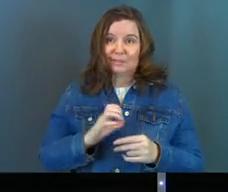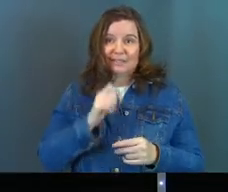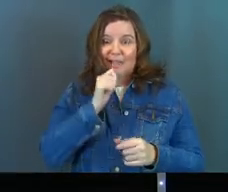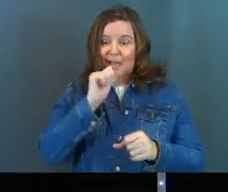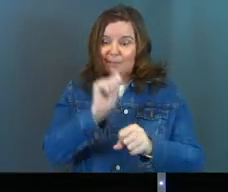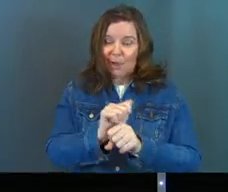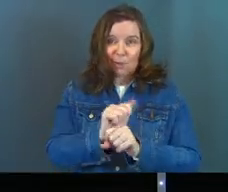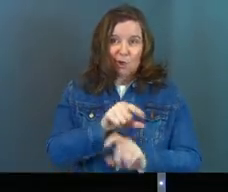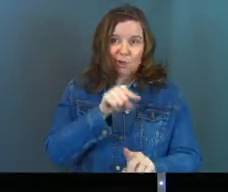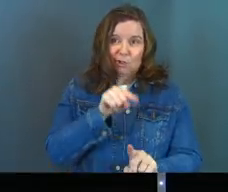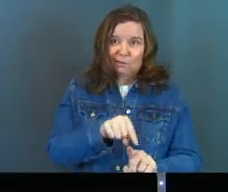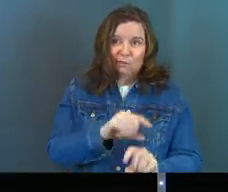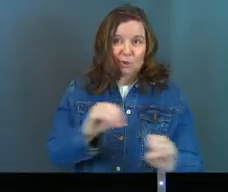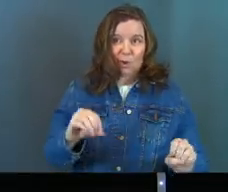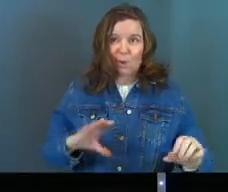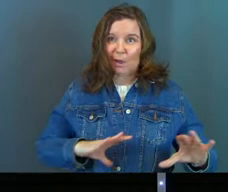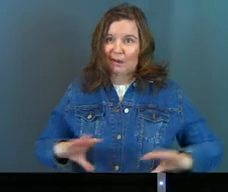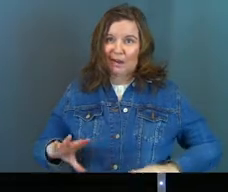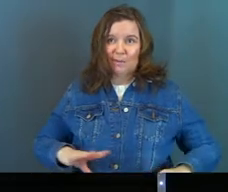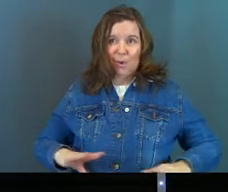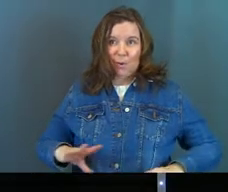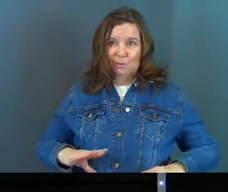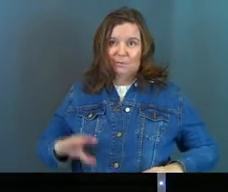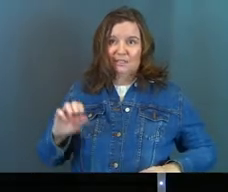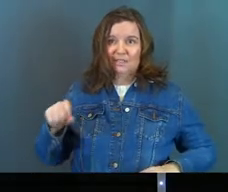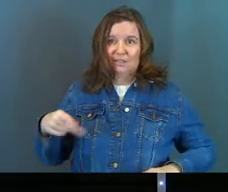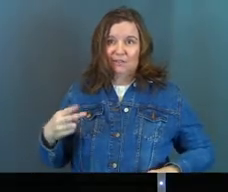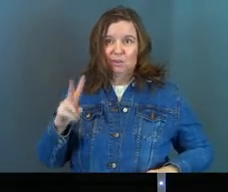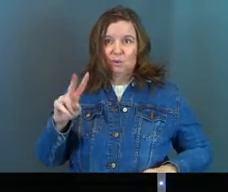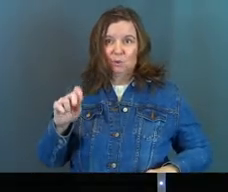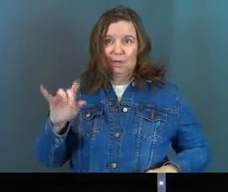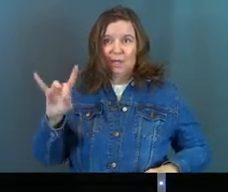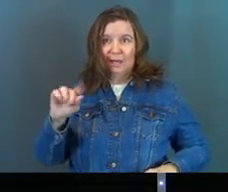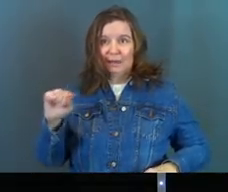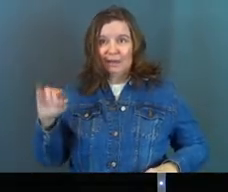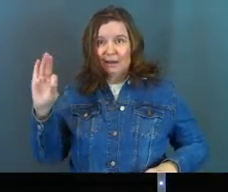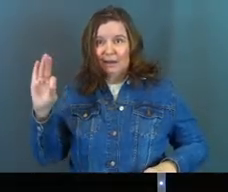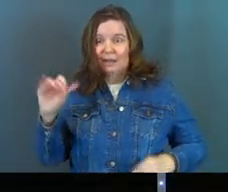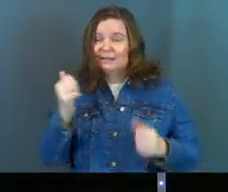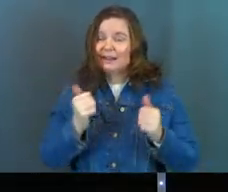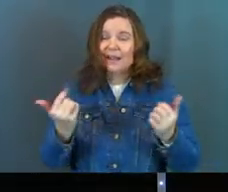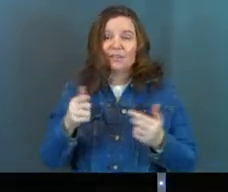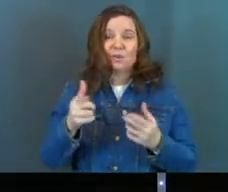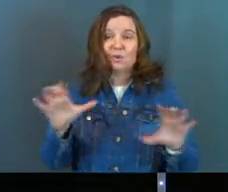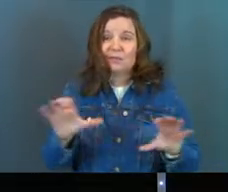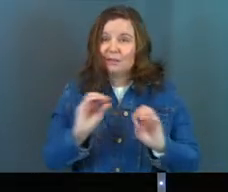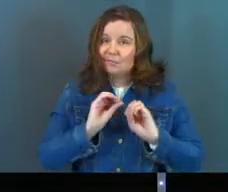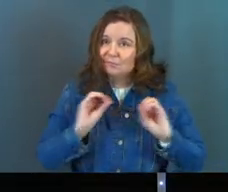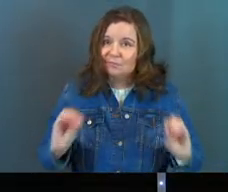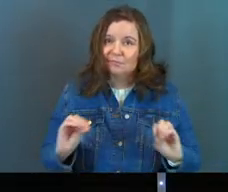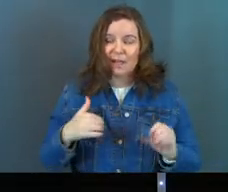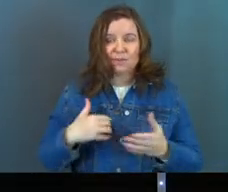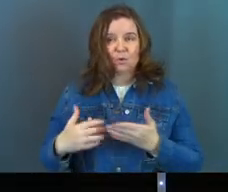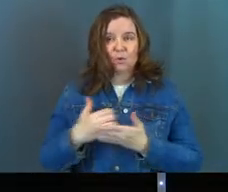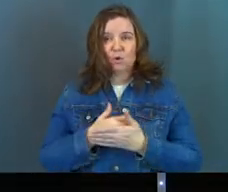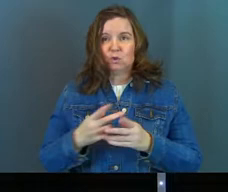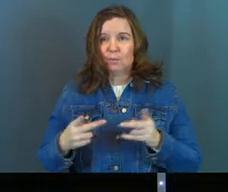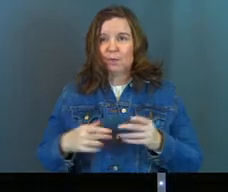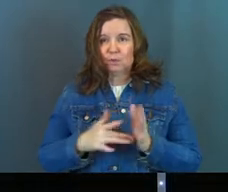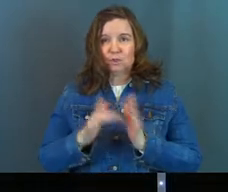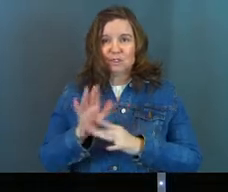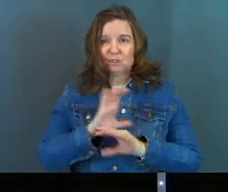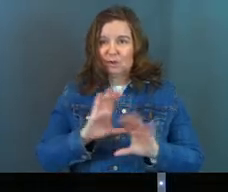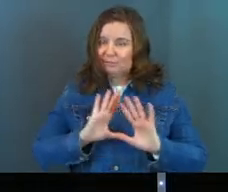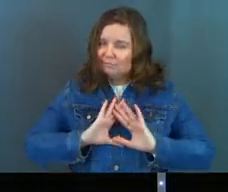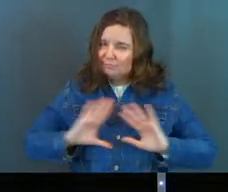by works so that no one can boast, Ephesians 2, 8, and 9. Not by anything that you have done have you earned your place with